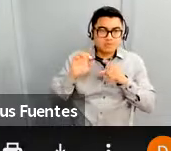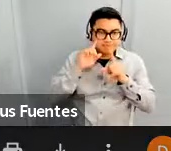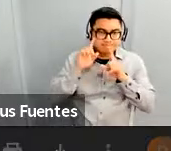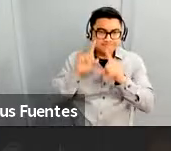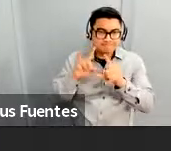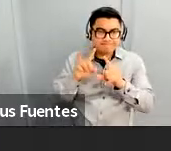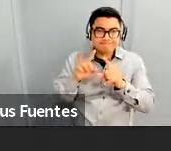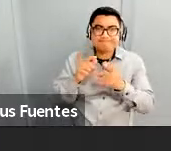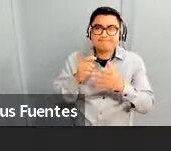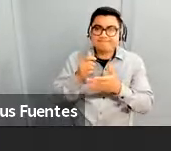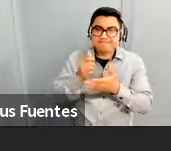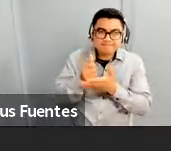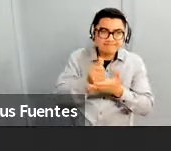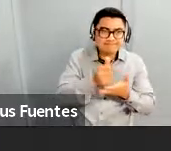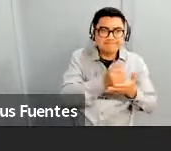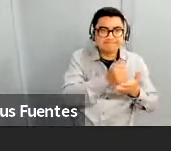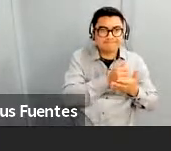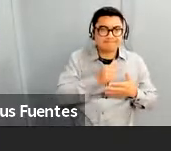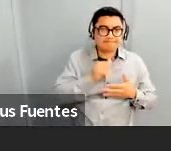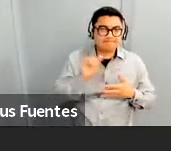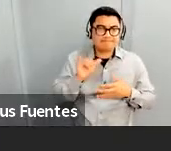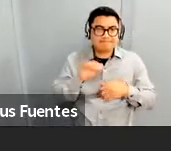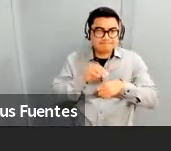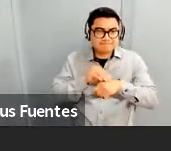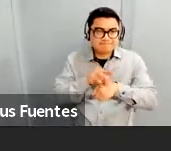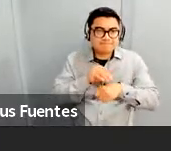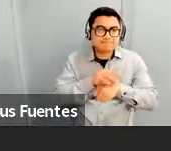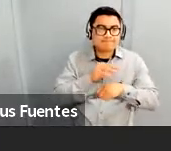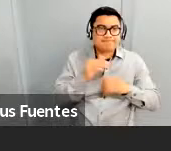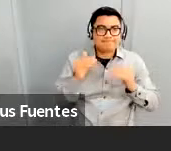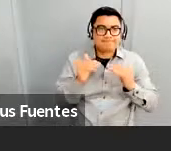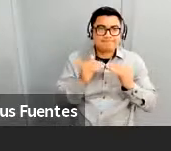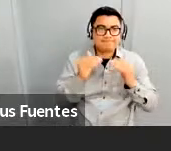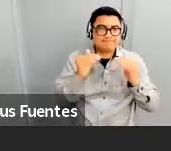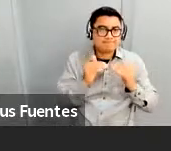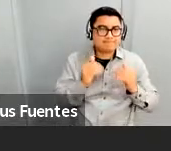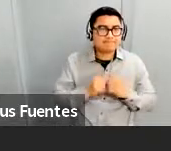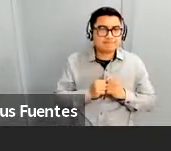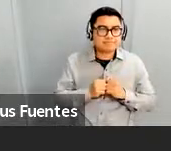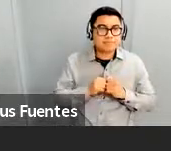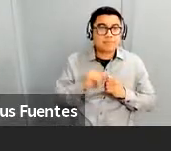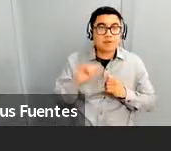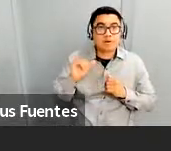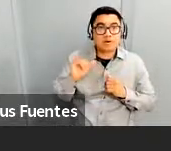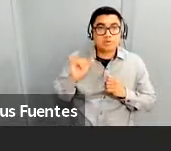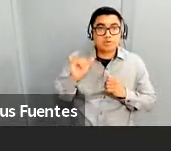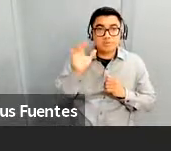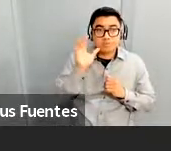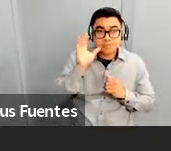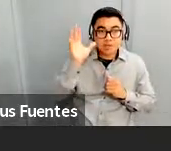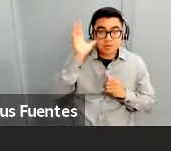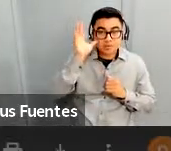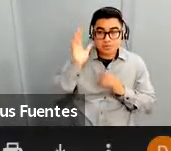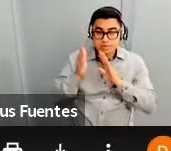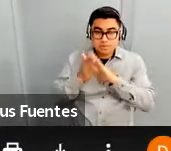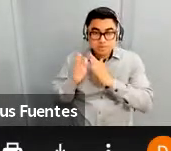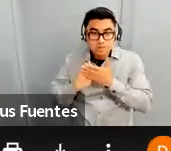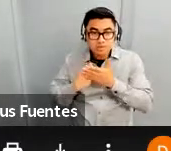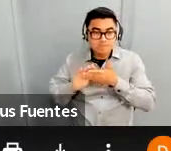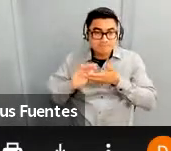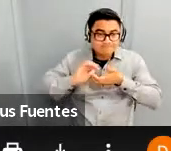family community liaisons to be able to be great resources for our parents and community for our schools.